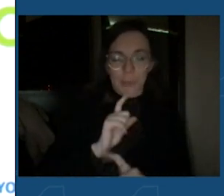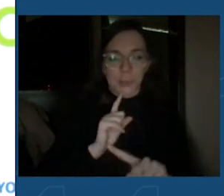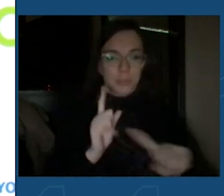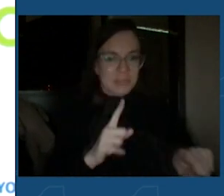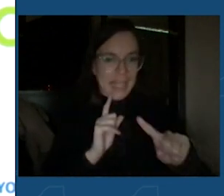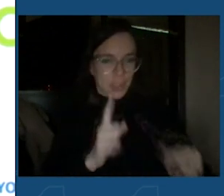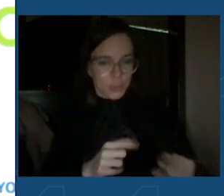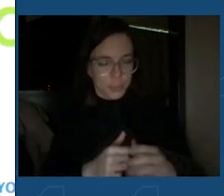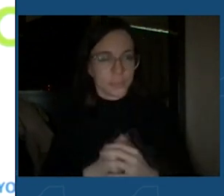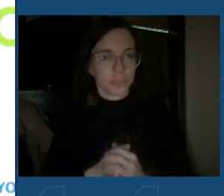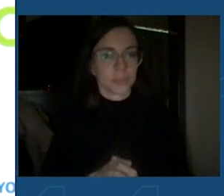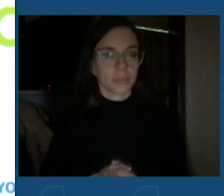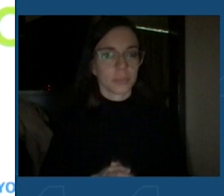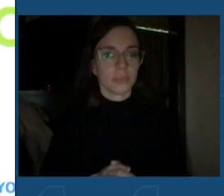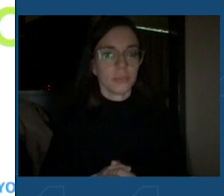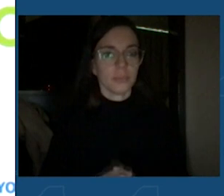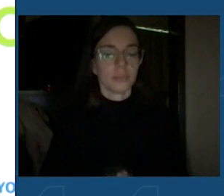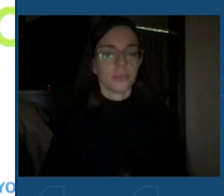So